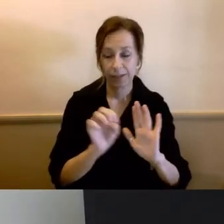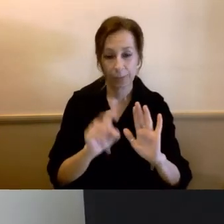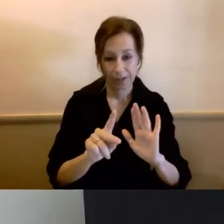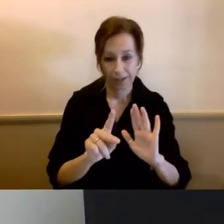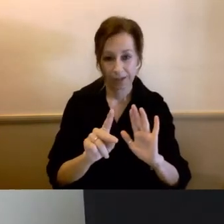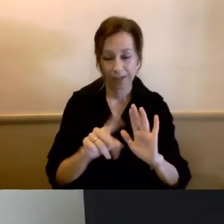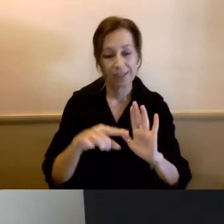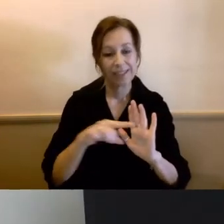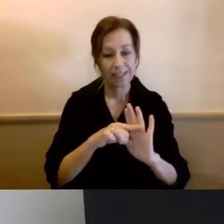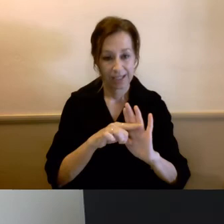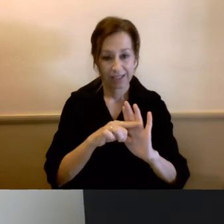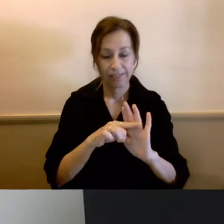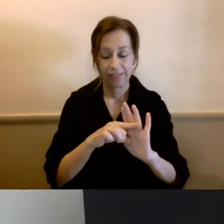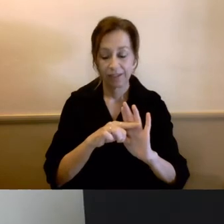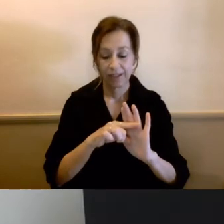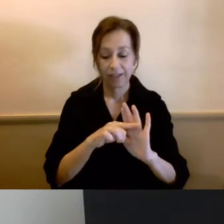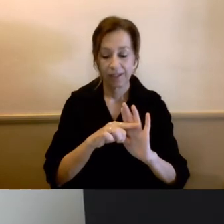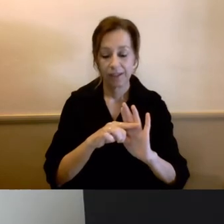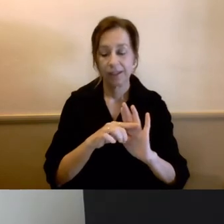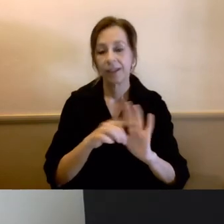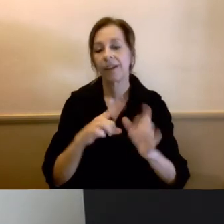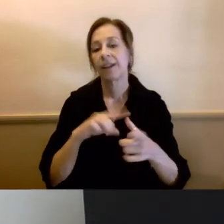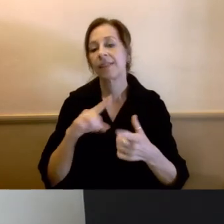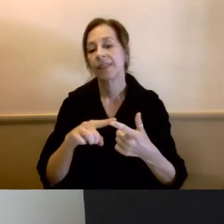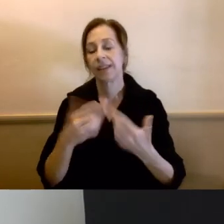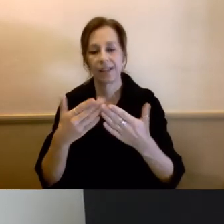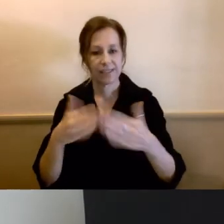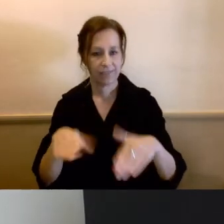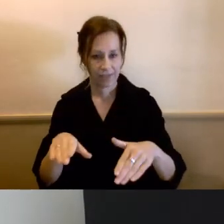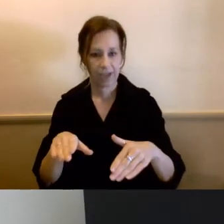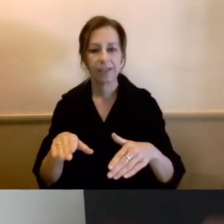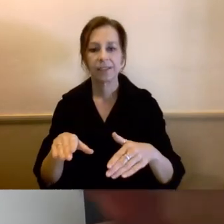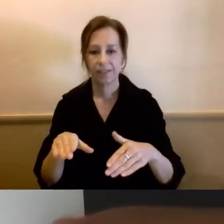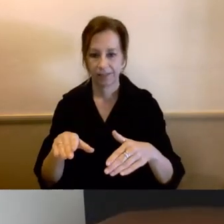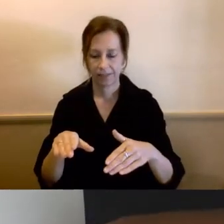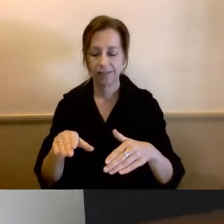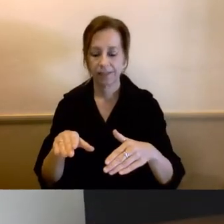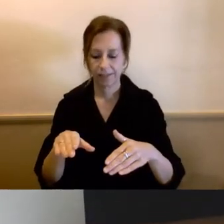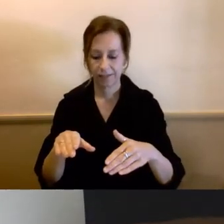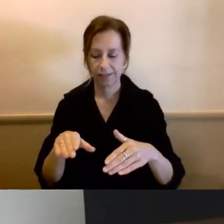negative. Okay, so a negative. And then I need to divide.